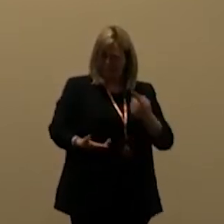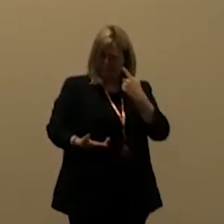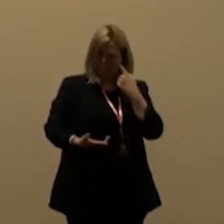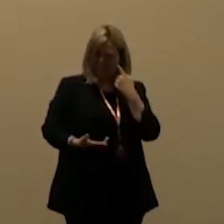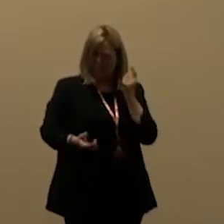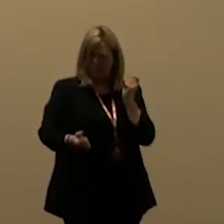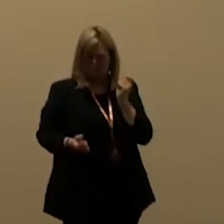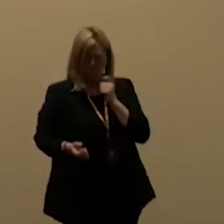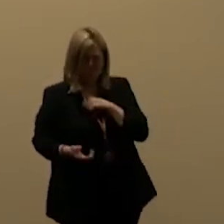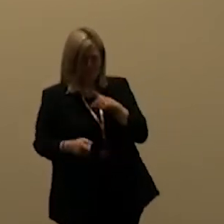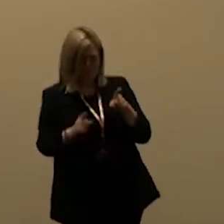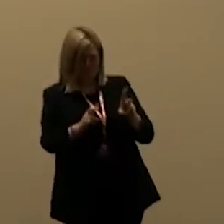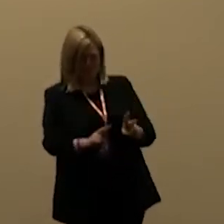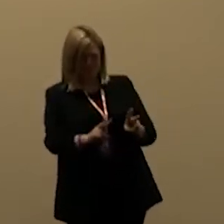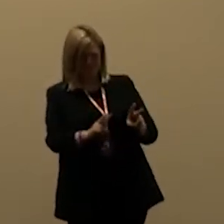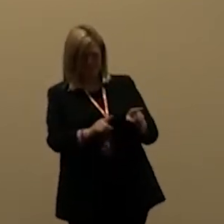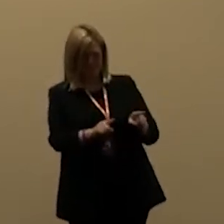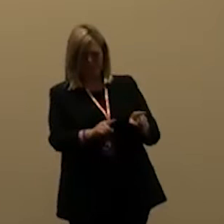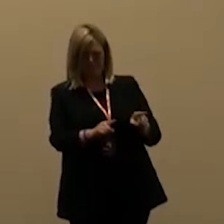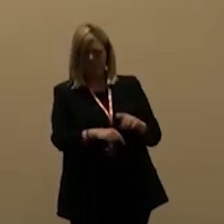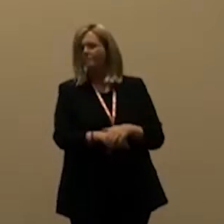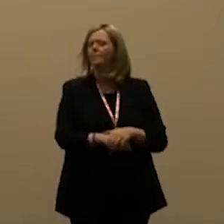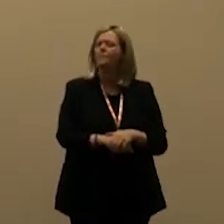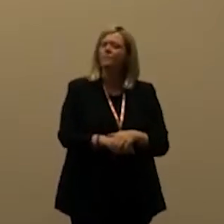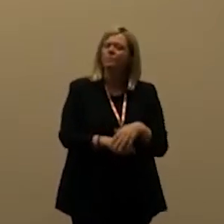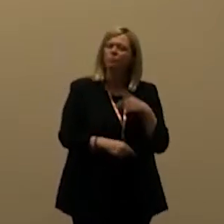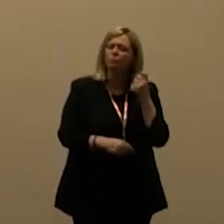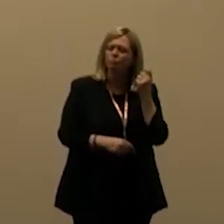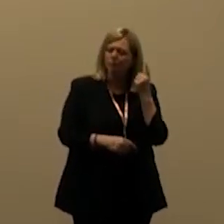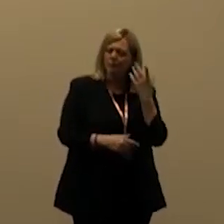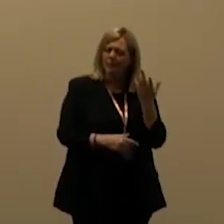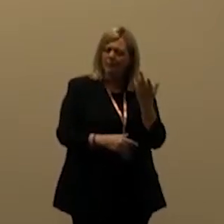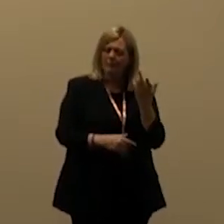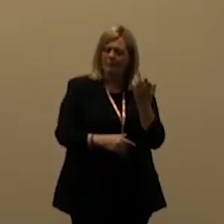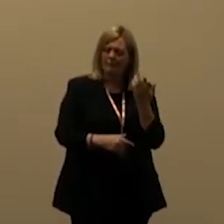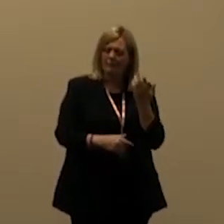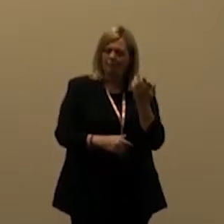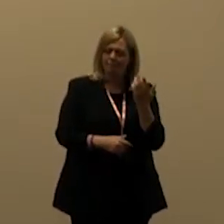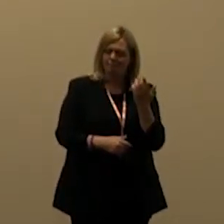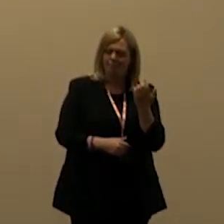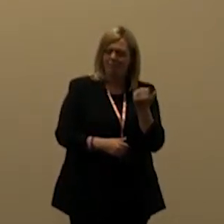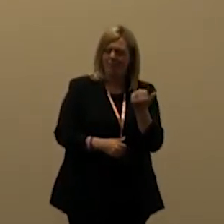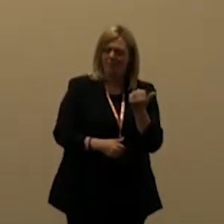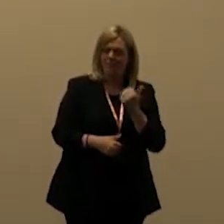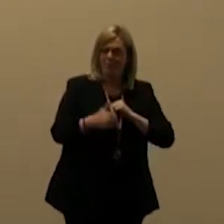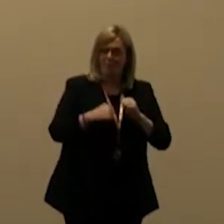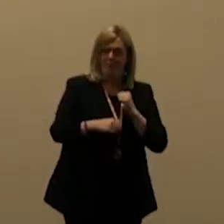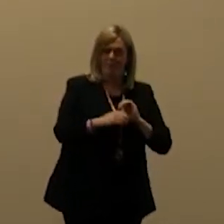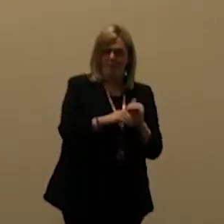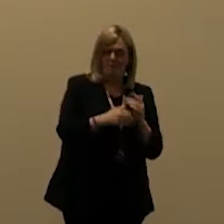really strange. And I realized it was my pride that was keeping me apart from